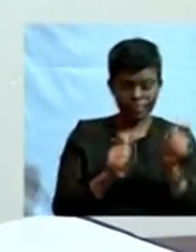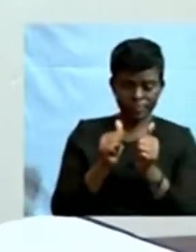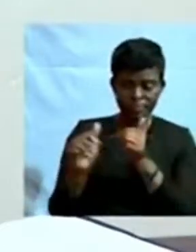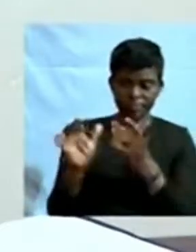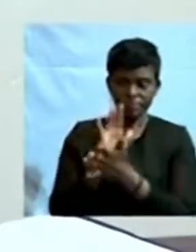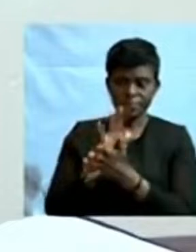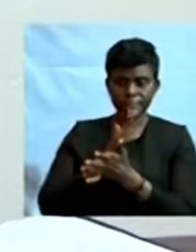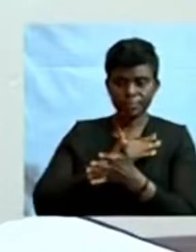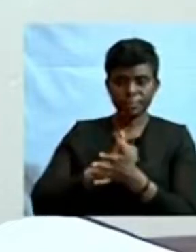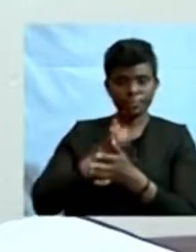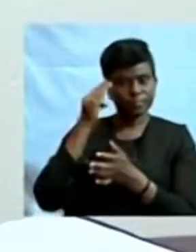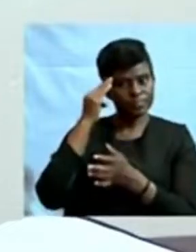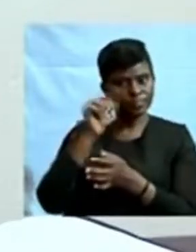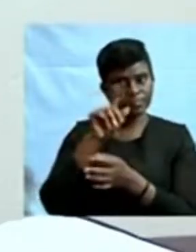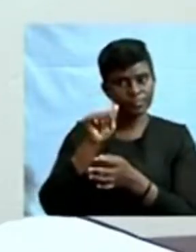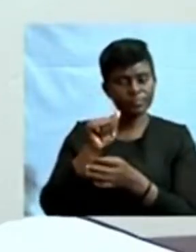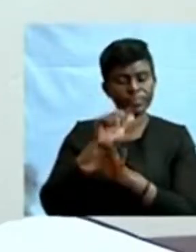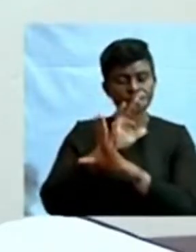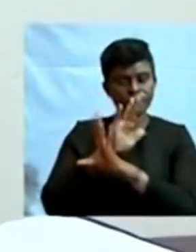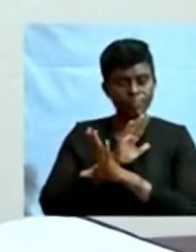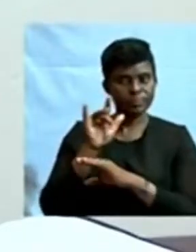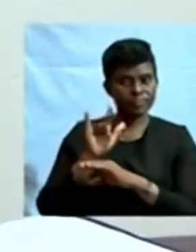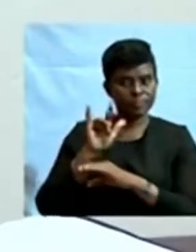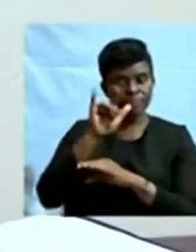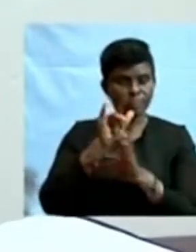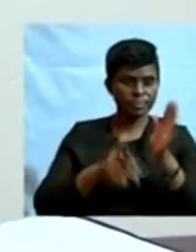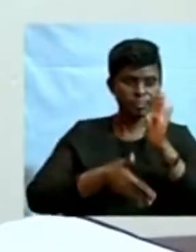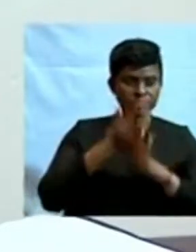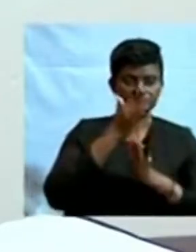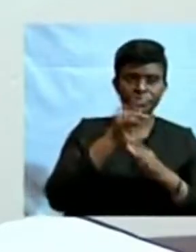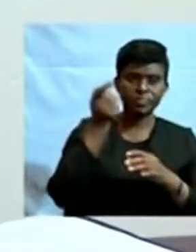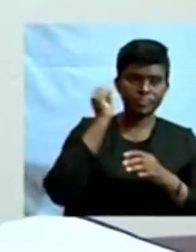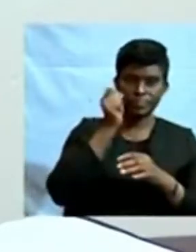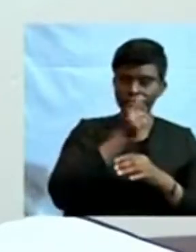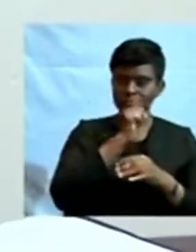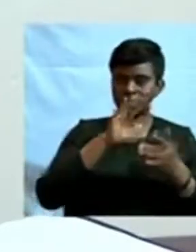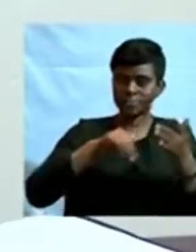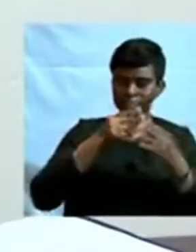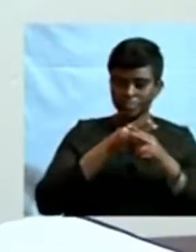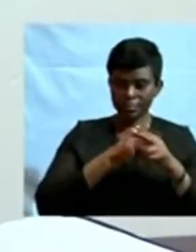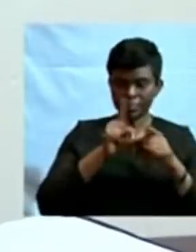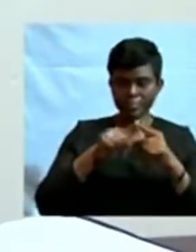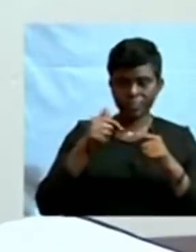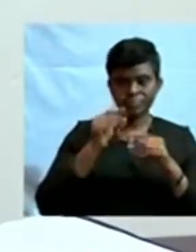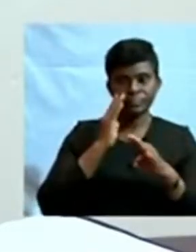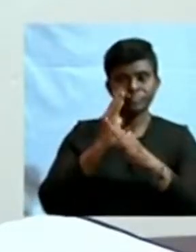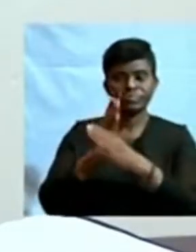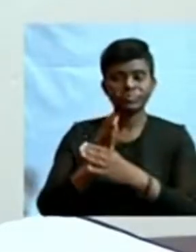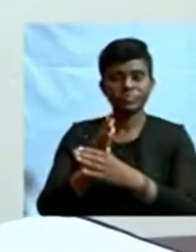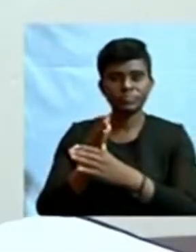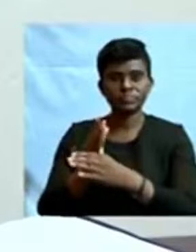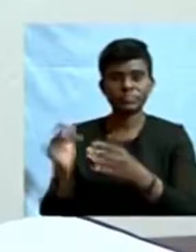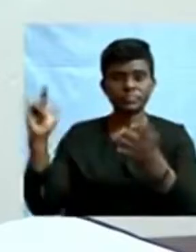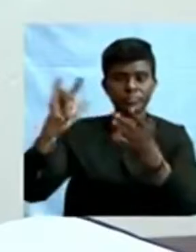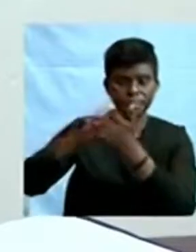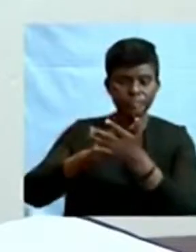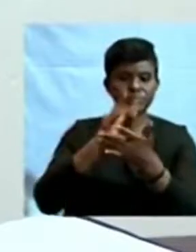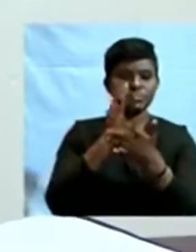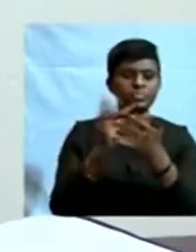know Zambia Airways wanted to go to Kenya last month, but they were preventing from landing over